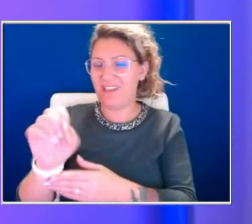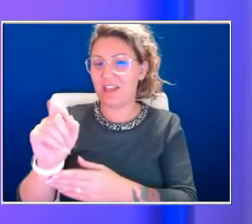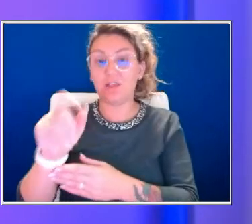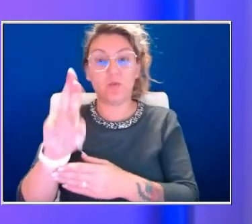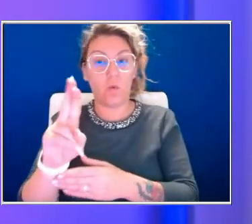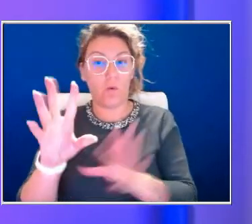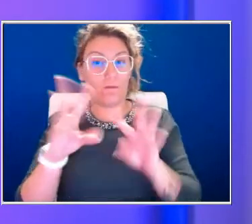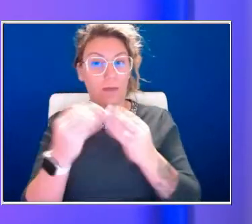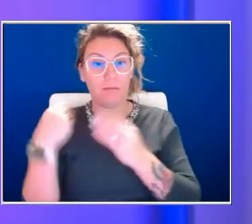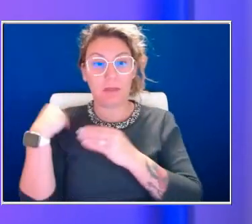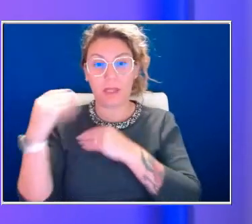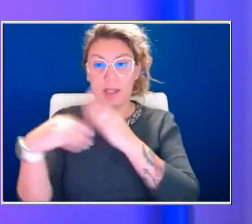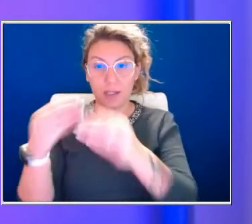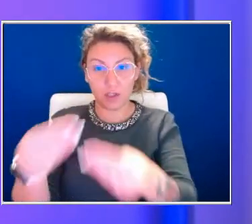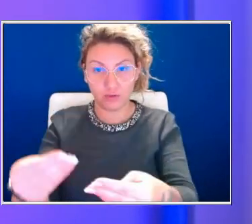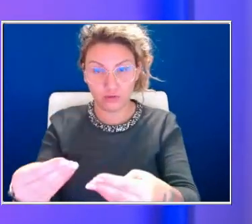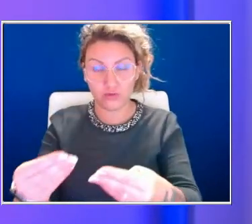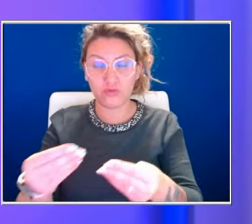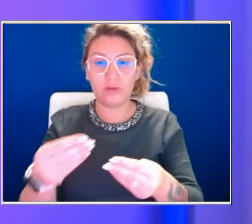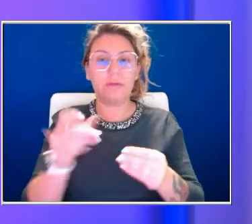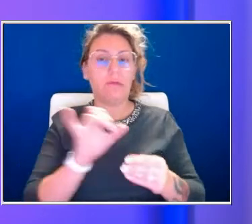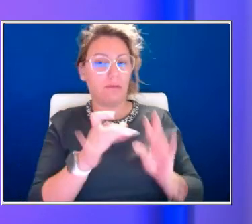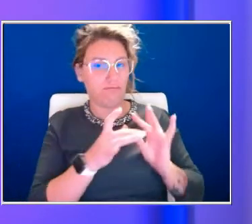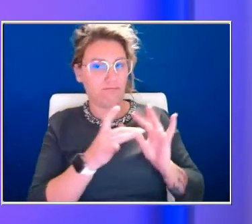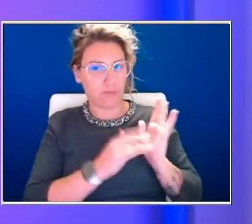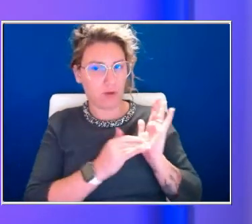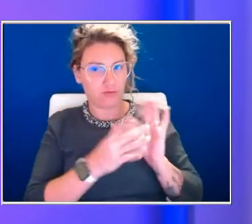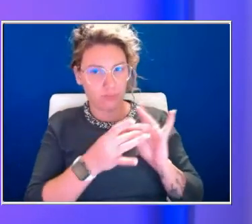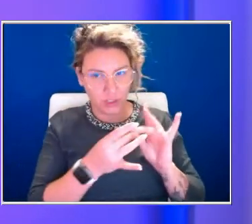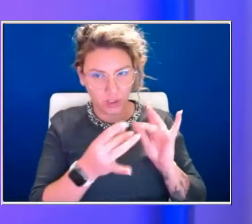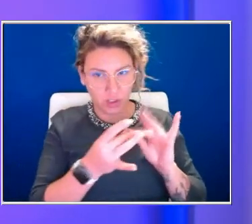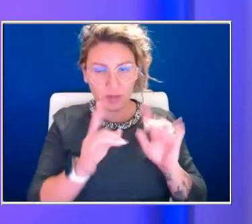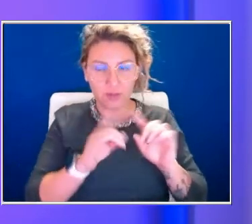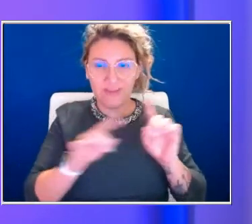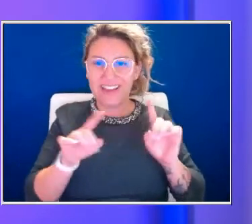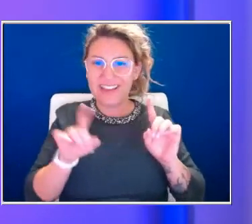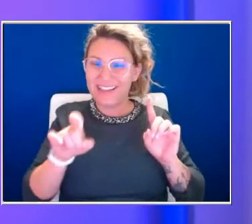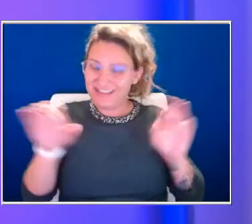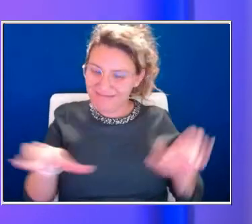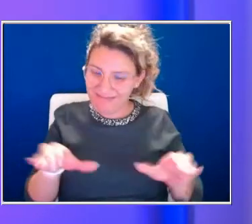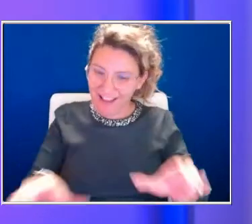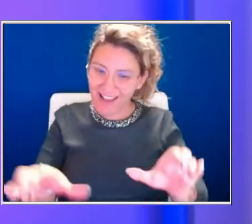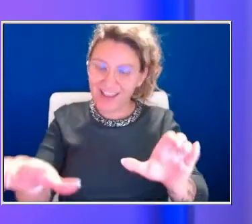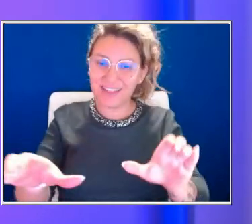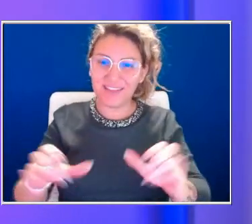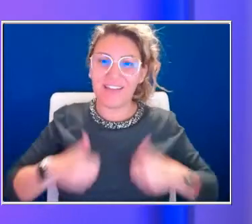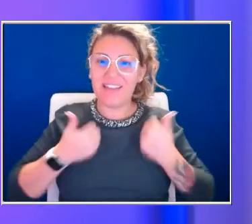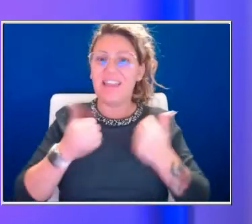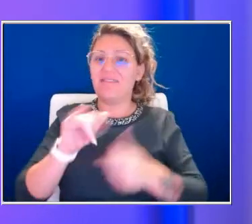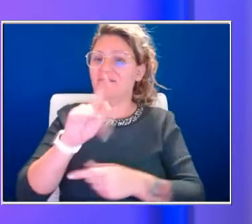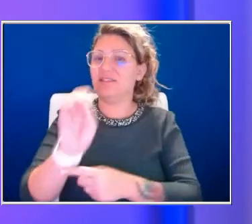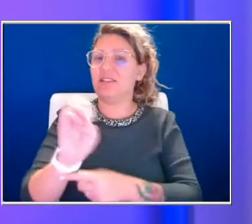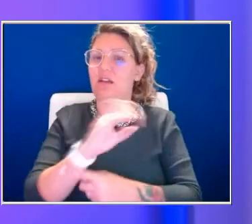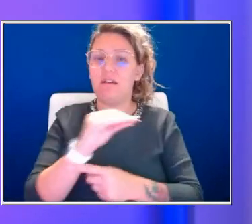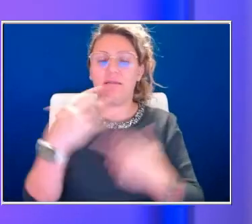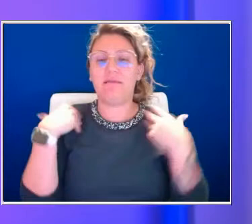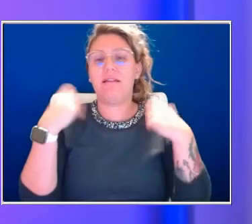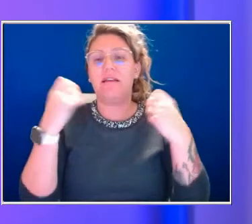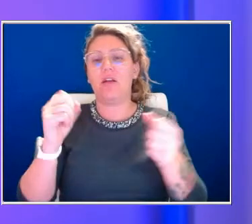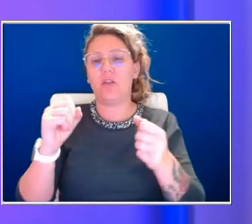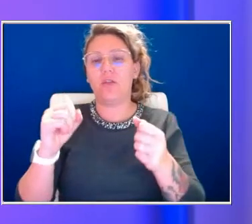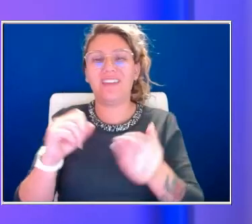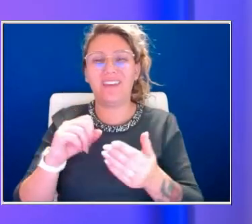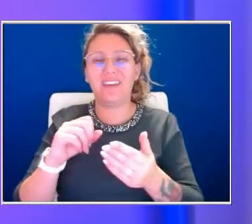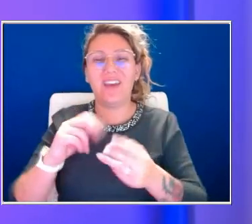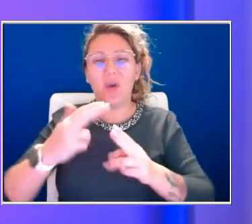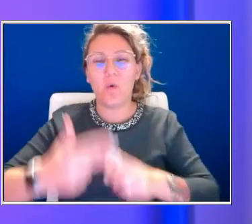mentioned, but a less active lifestyle and maintaining a healthy weight is really important, and having an active lifestyle also